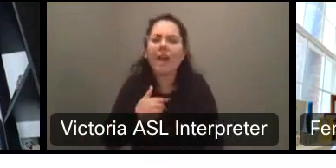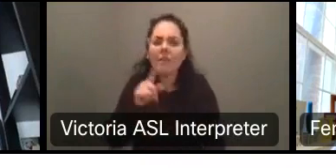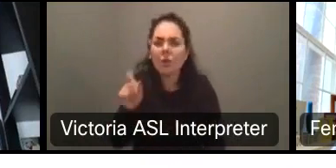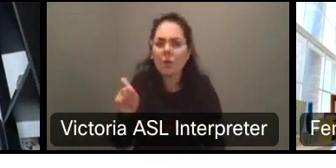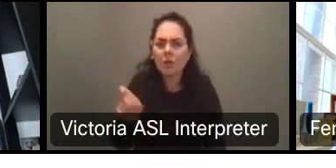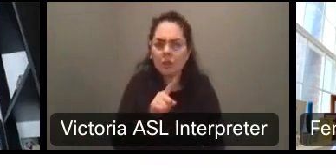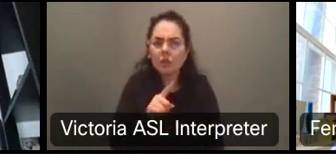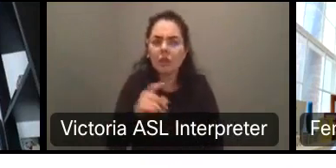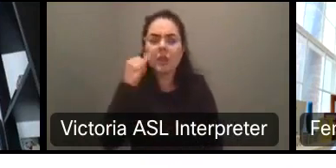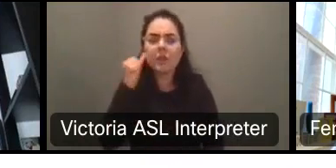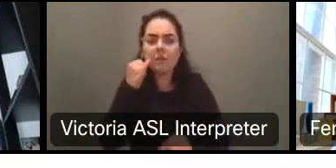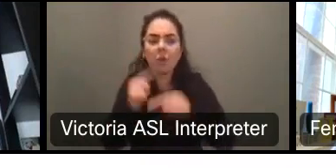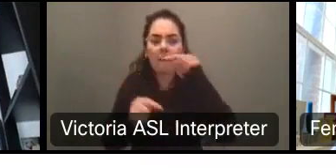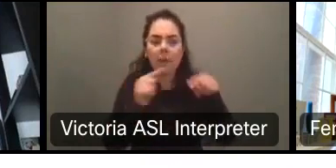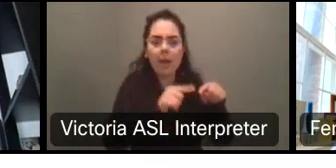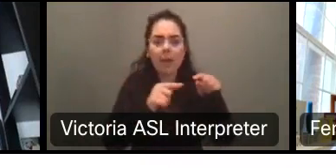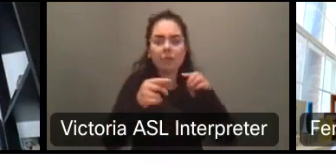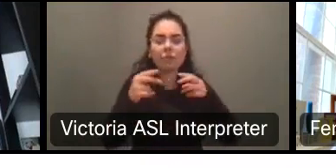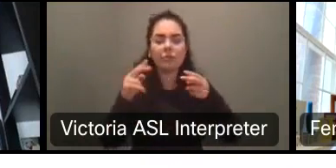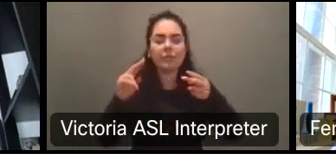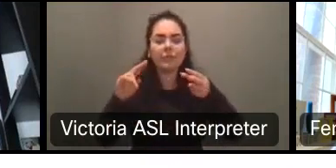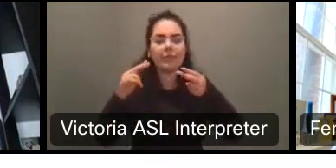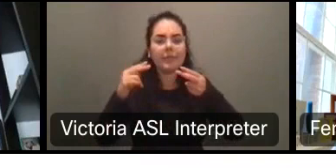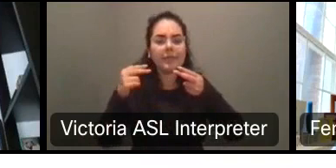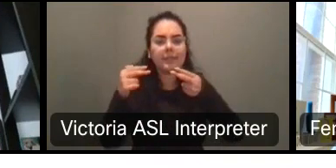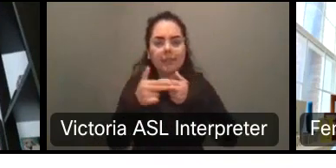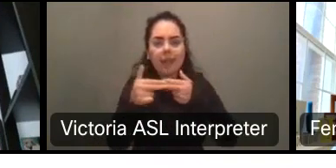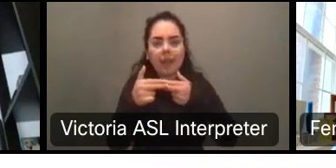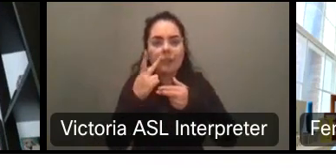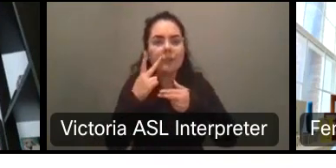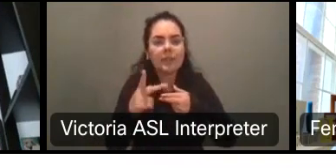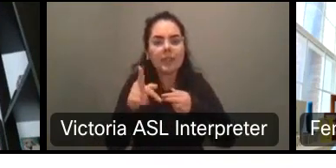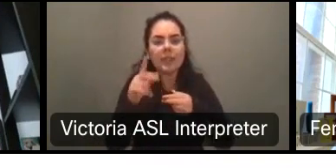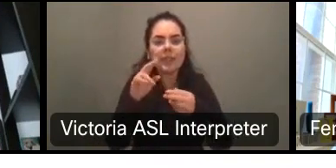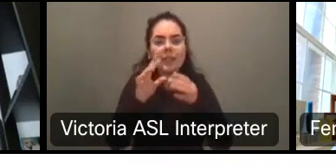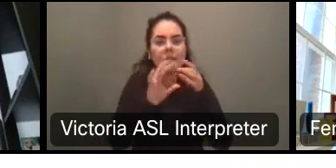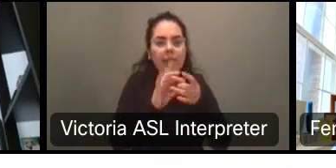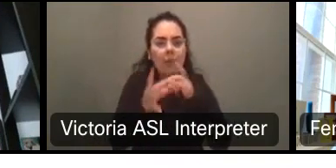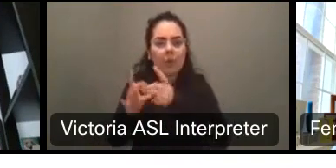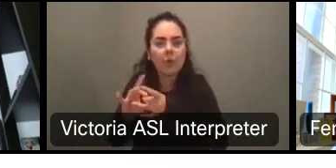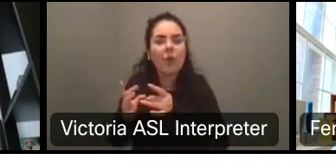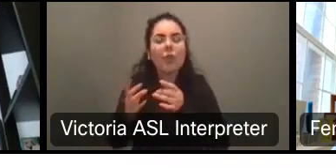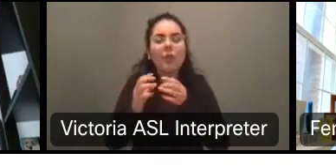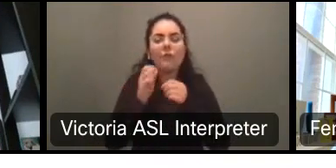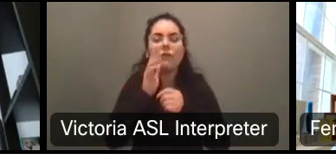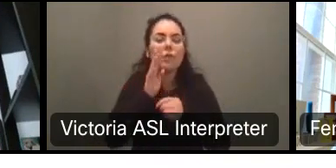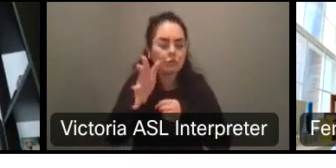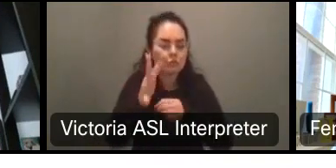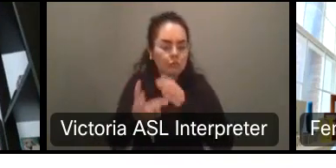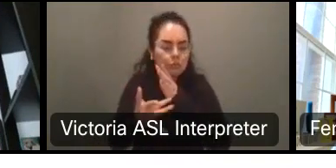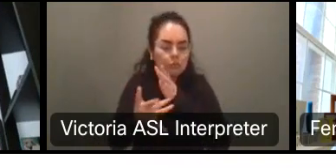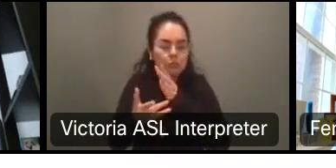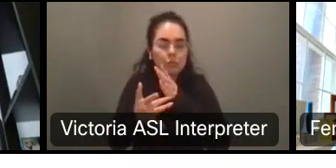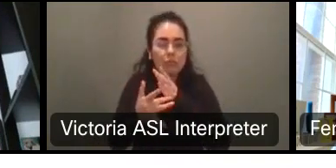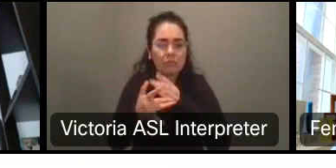question. If you go back to the slide of the network, the future technology,